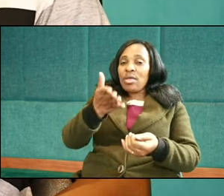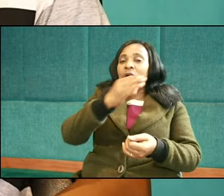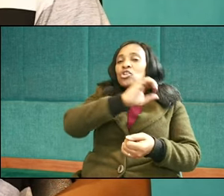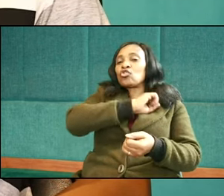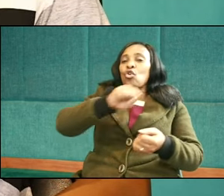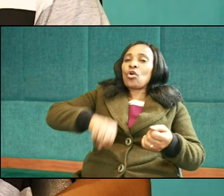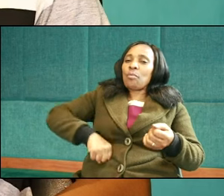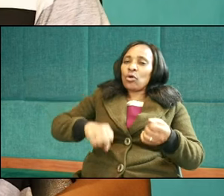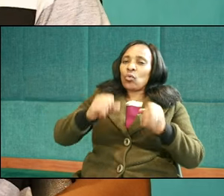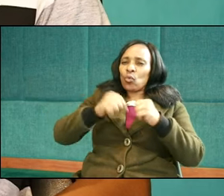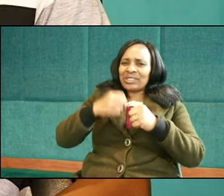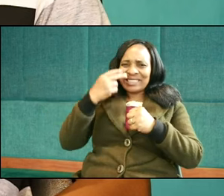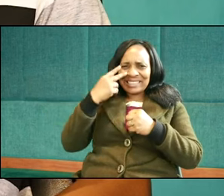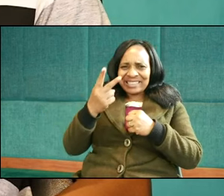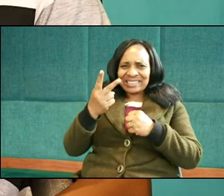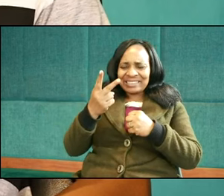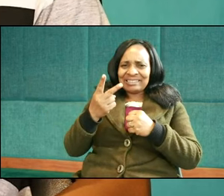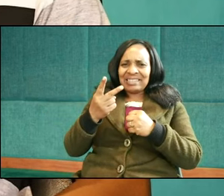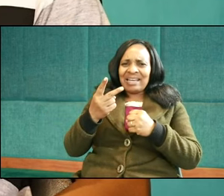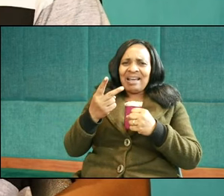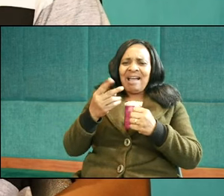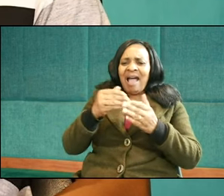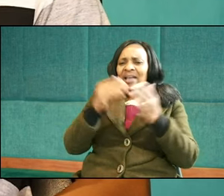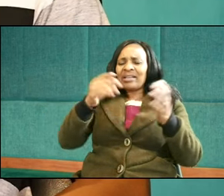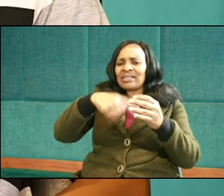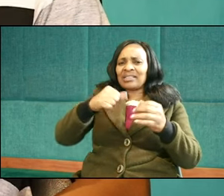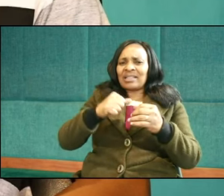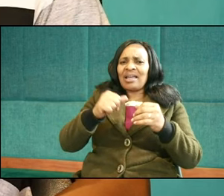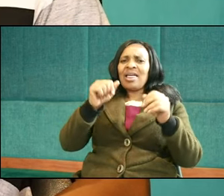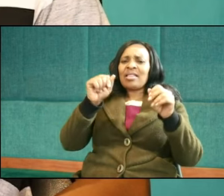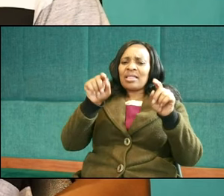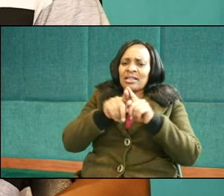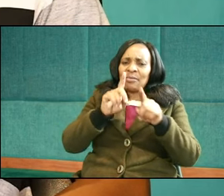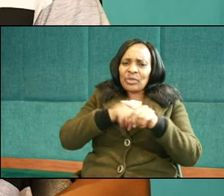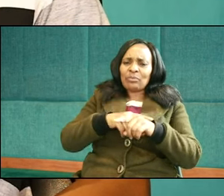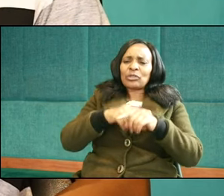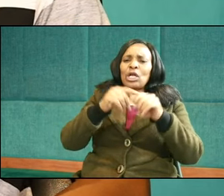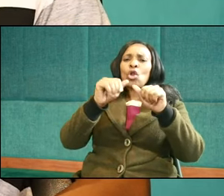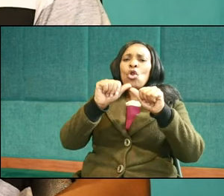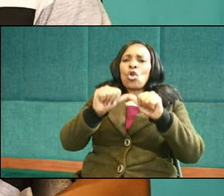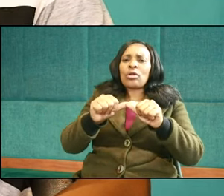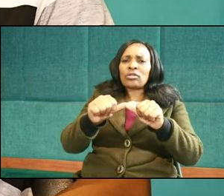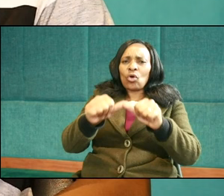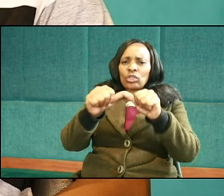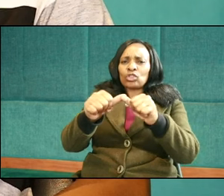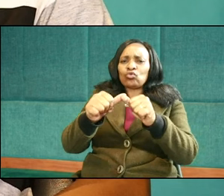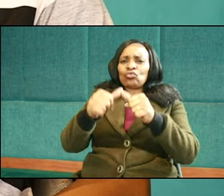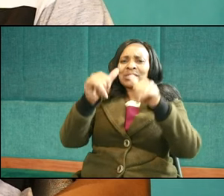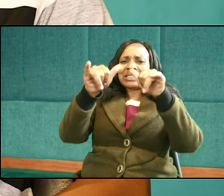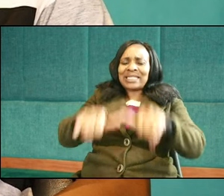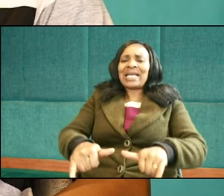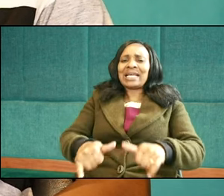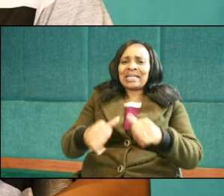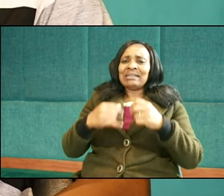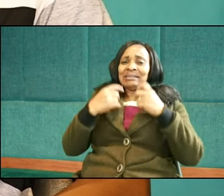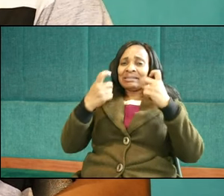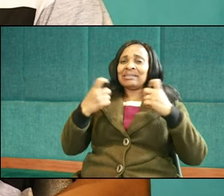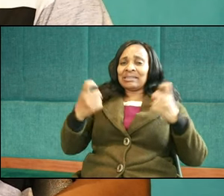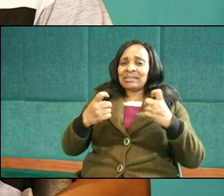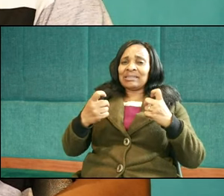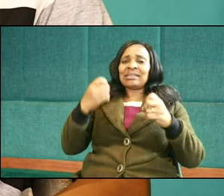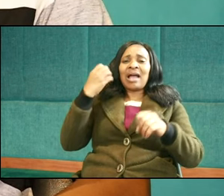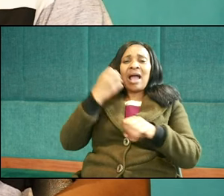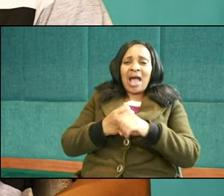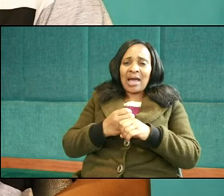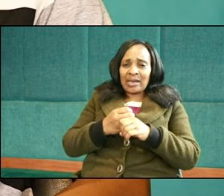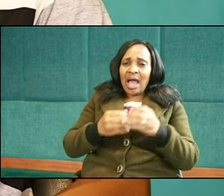us against that. Because when you do that, the longer you stay in sin, the harder it's going to be for you to get out of it